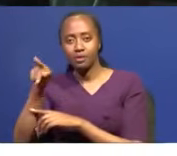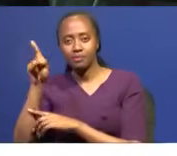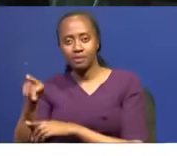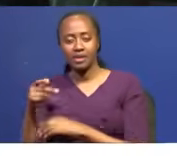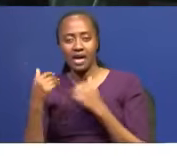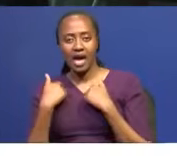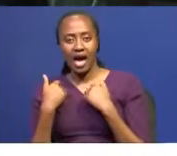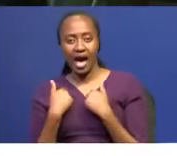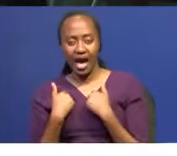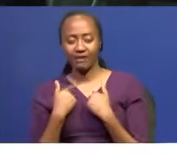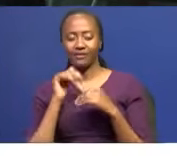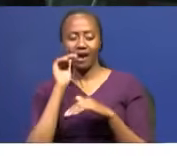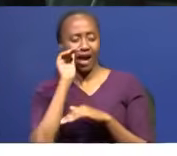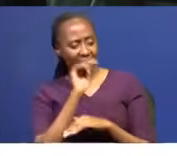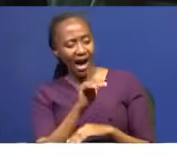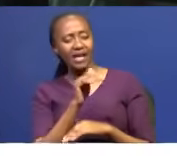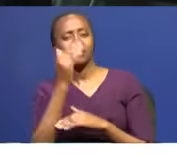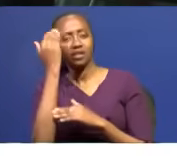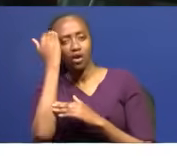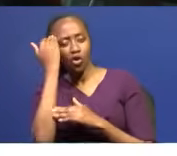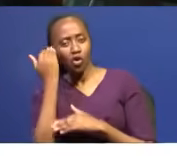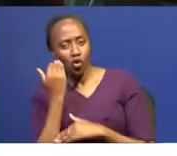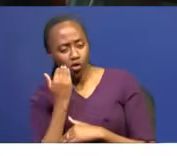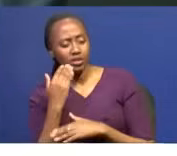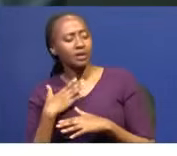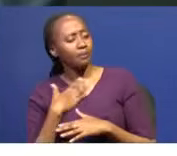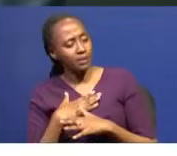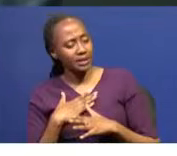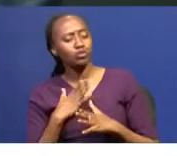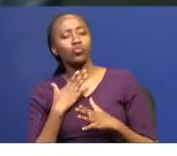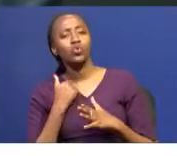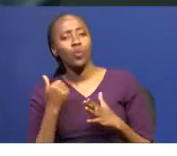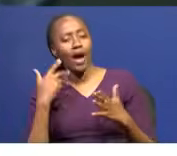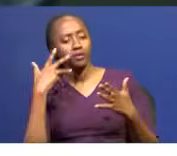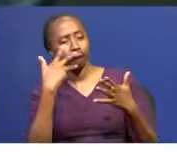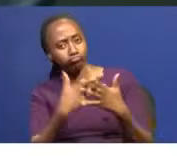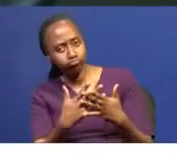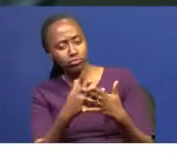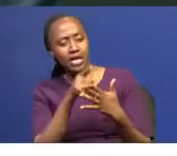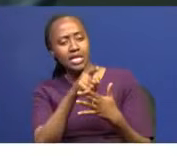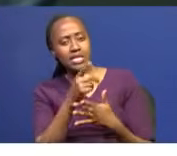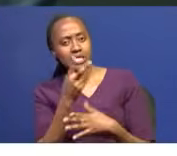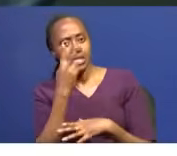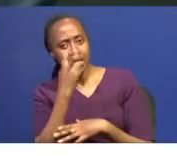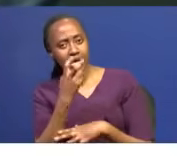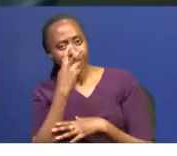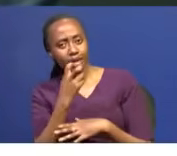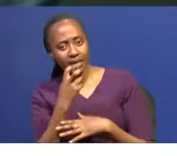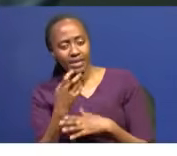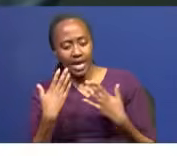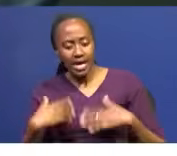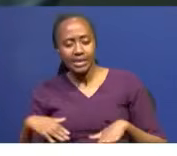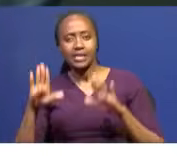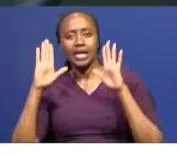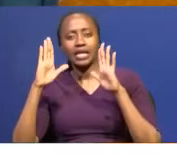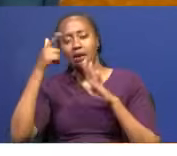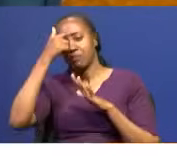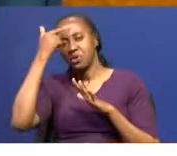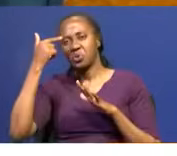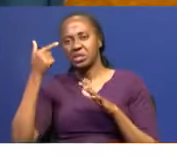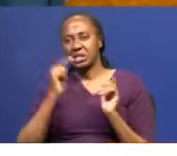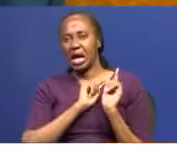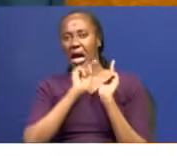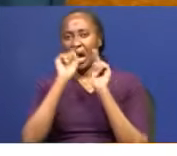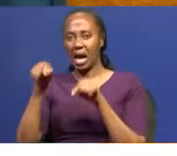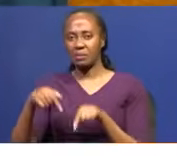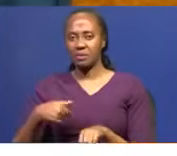Gishui, urged the court to grant a warrant to facilitate formal processes for the suspect's arrest and surrender, since he has not presented